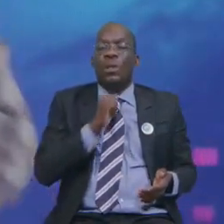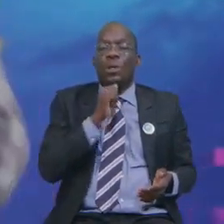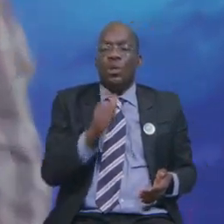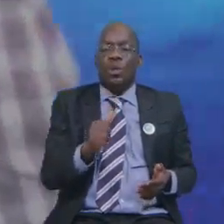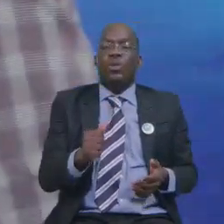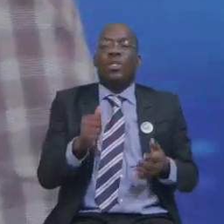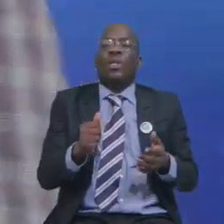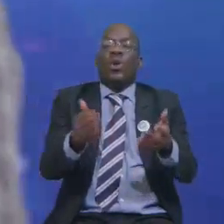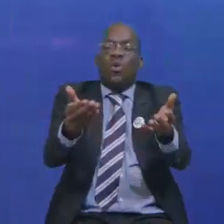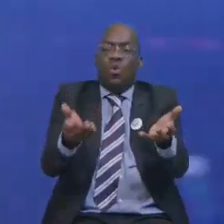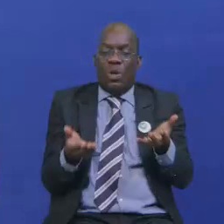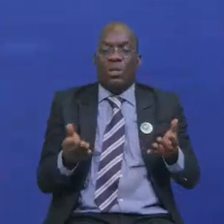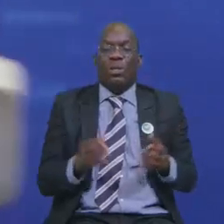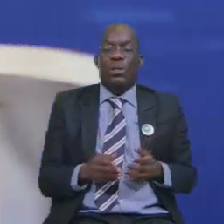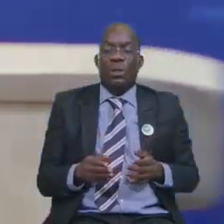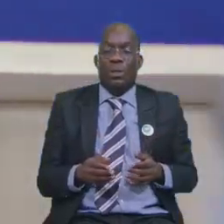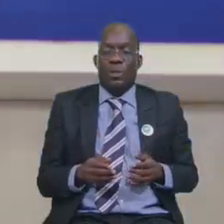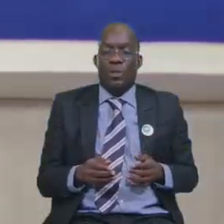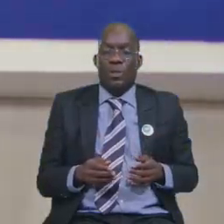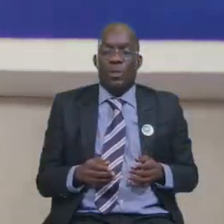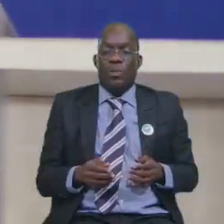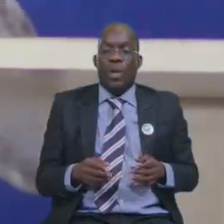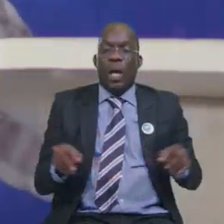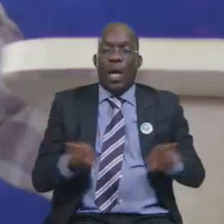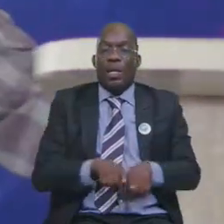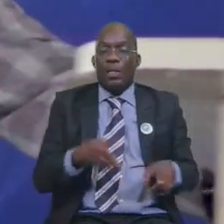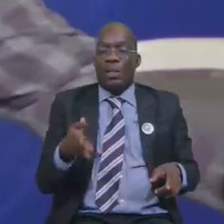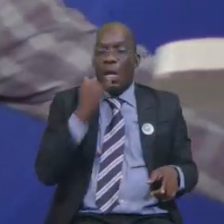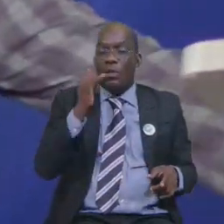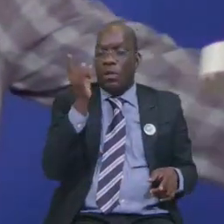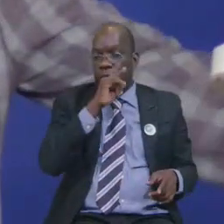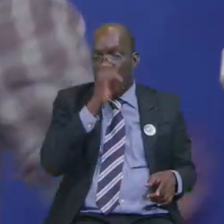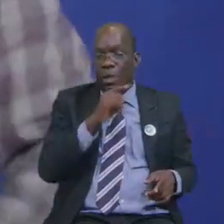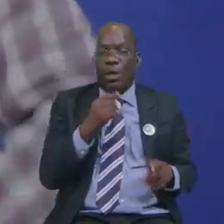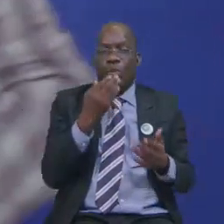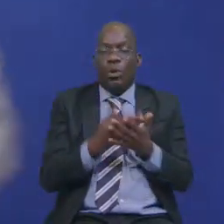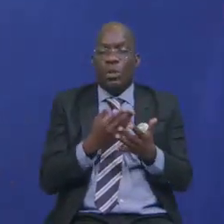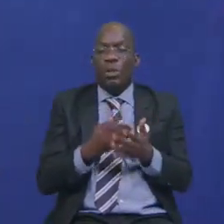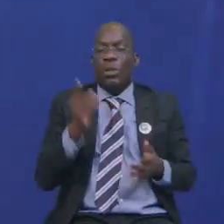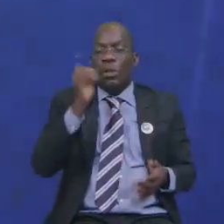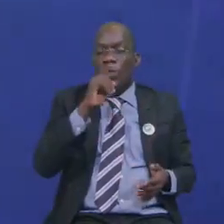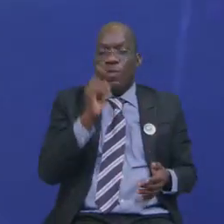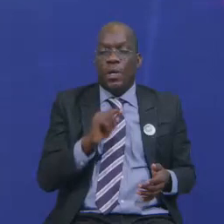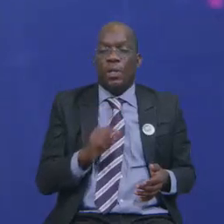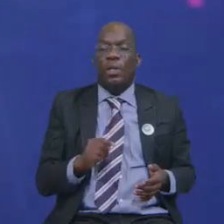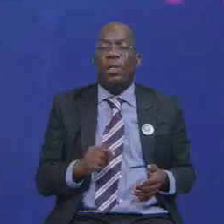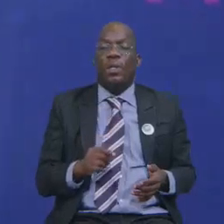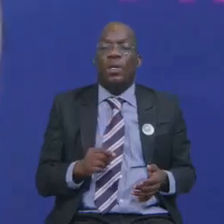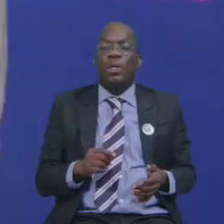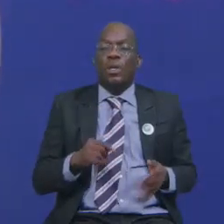undesirable. As there is counterfeit money, counterfeit currency, there is